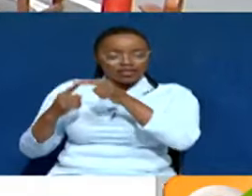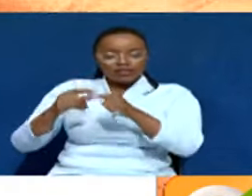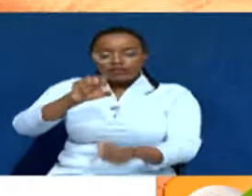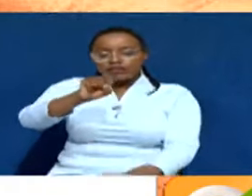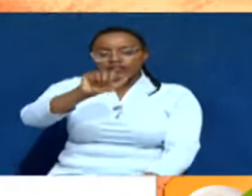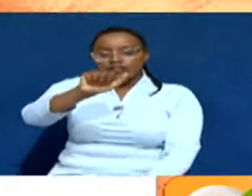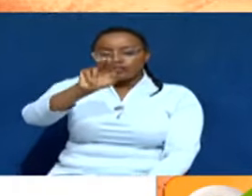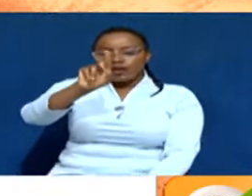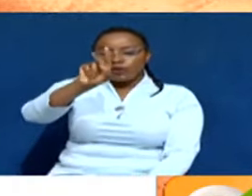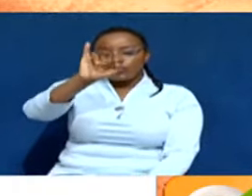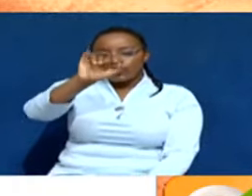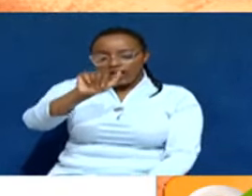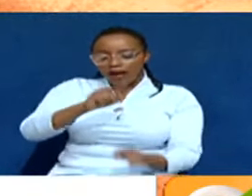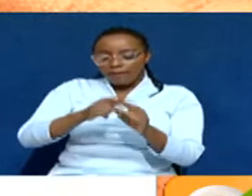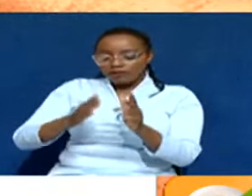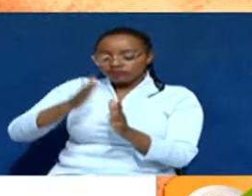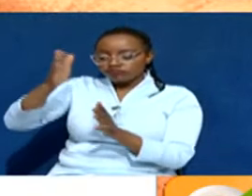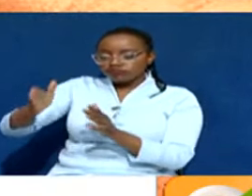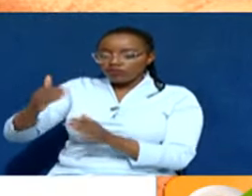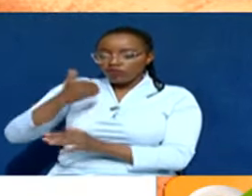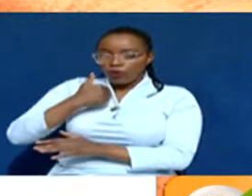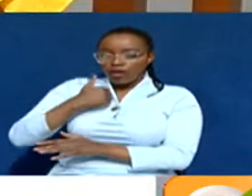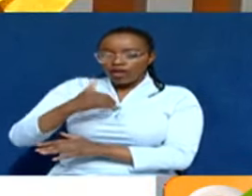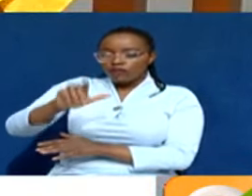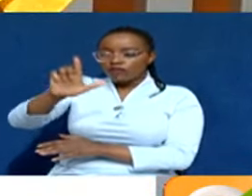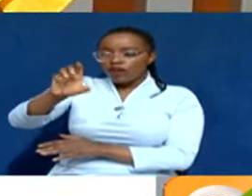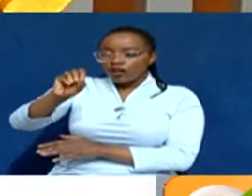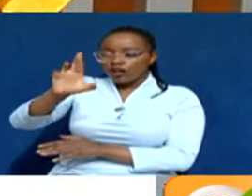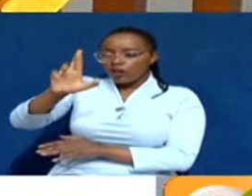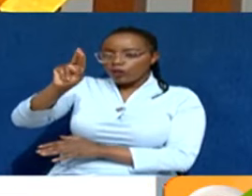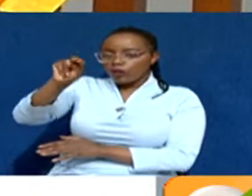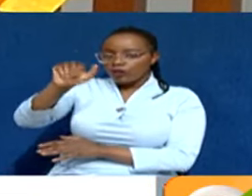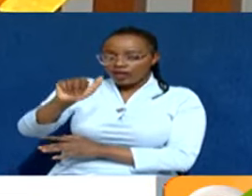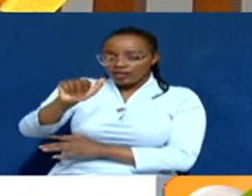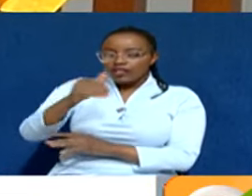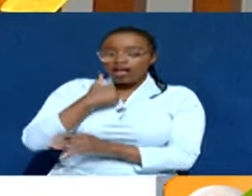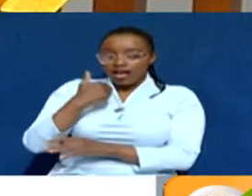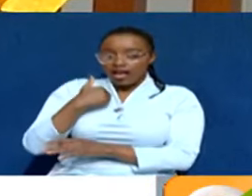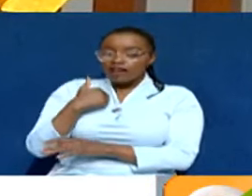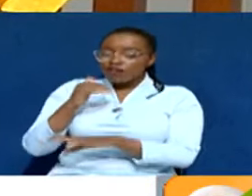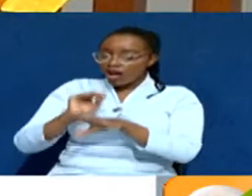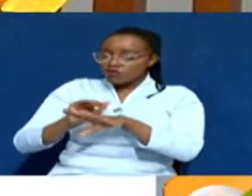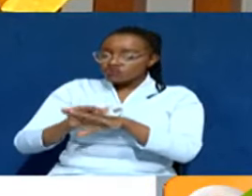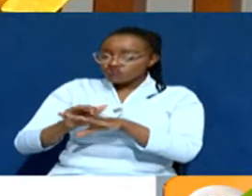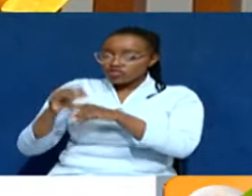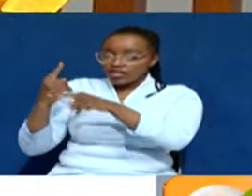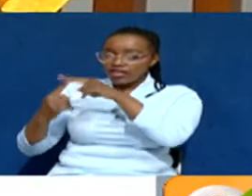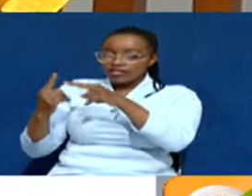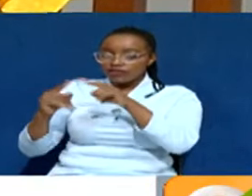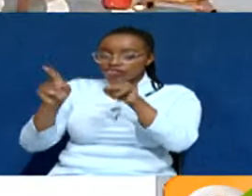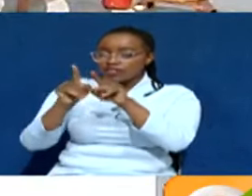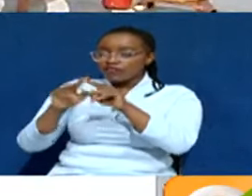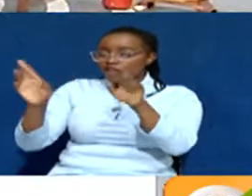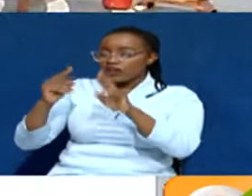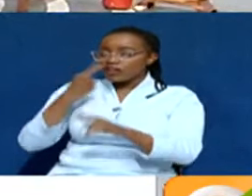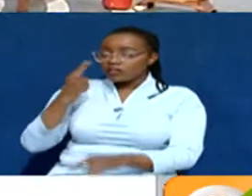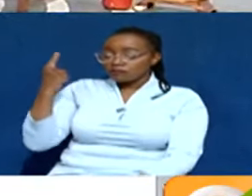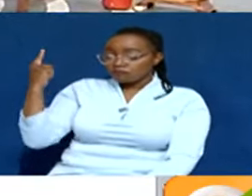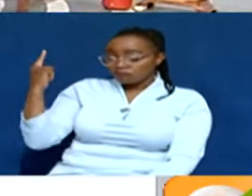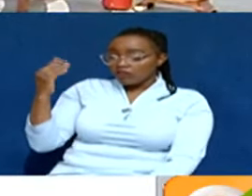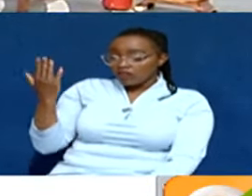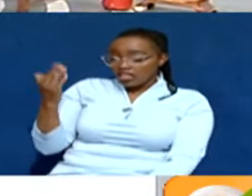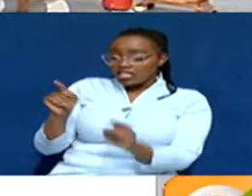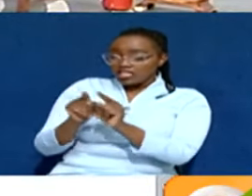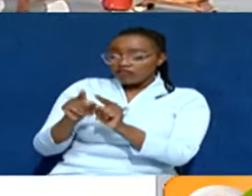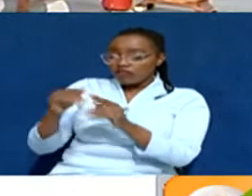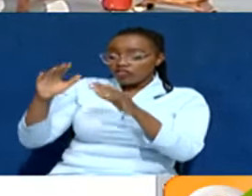in Saudi Arabia, but right next to her, Lorna Jerop actually had a pleasant experience. And standing by in the background on